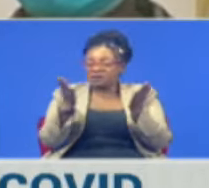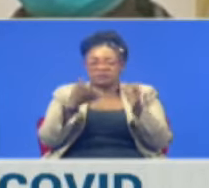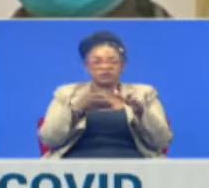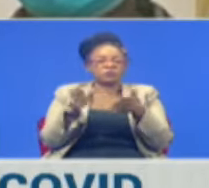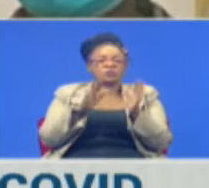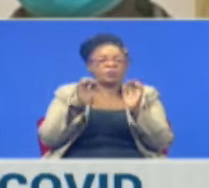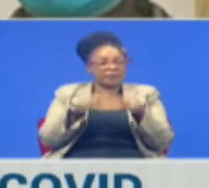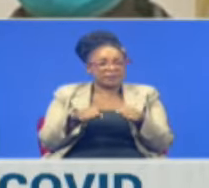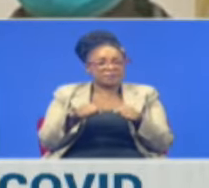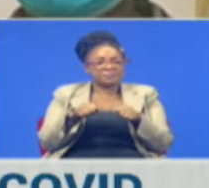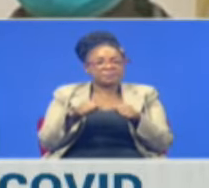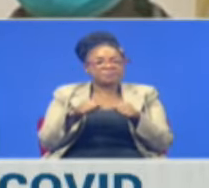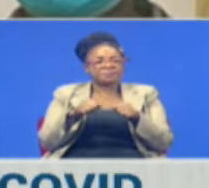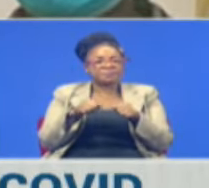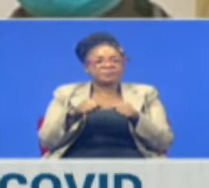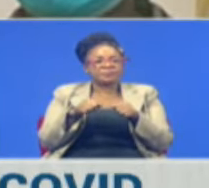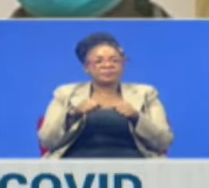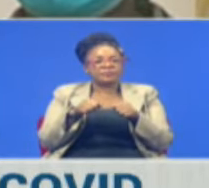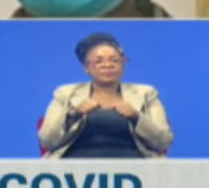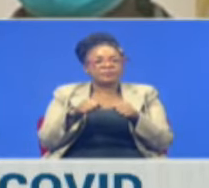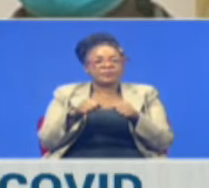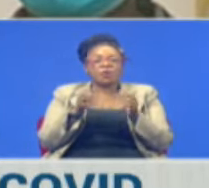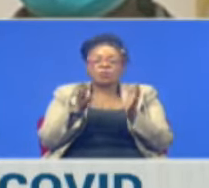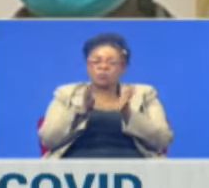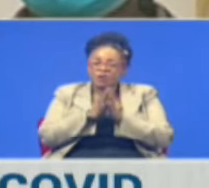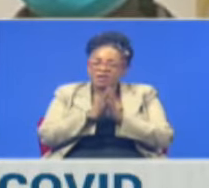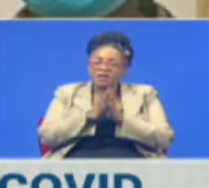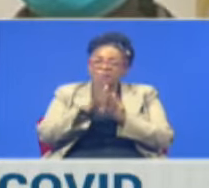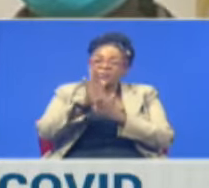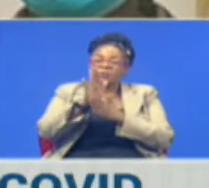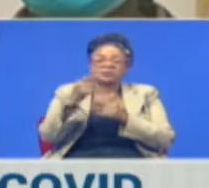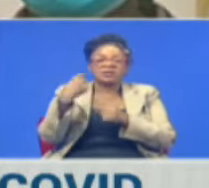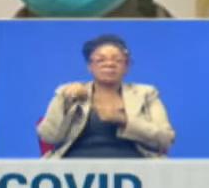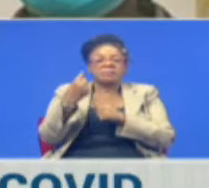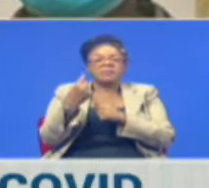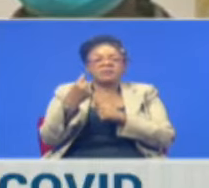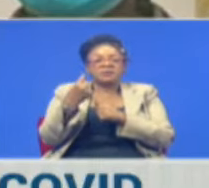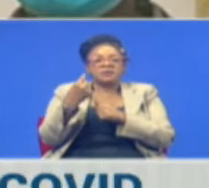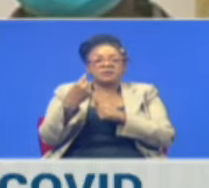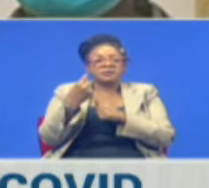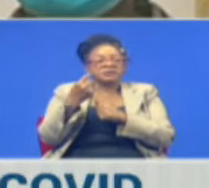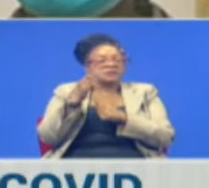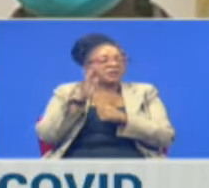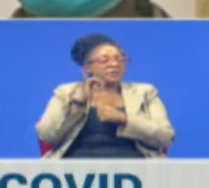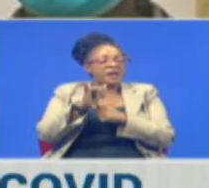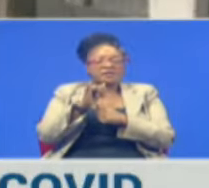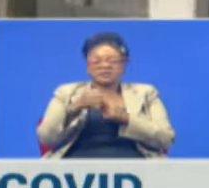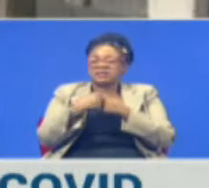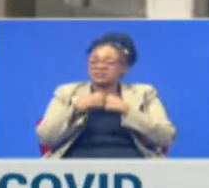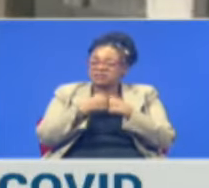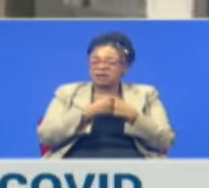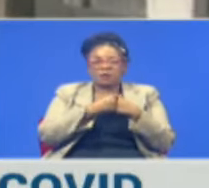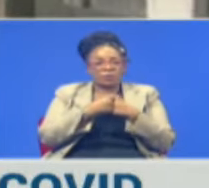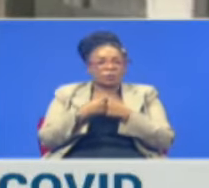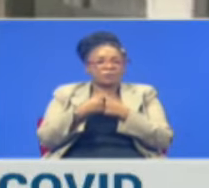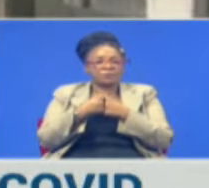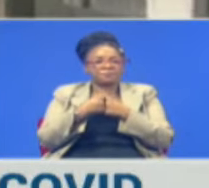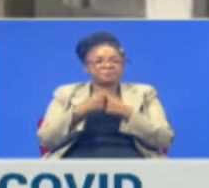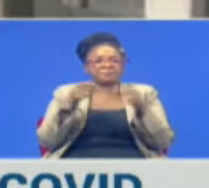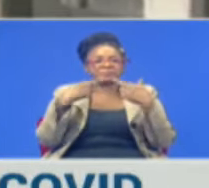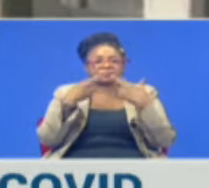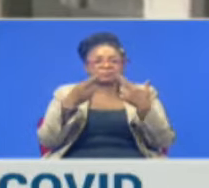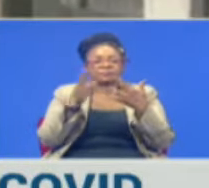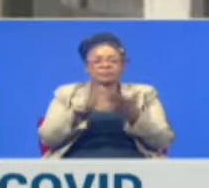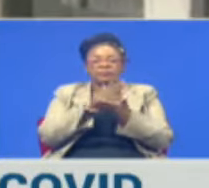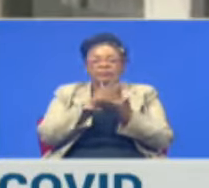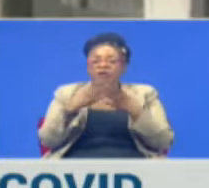can. Even with these numbers, I can tell you for a fact it's some kind of a struggle. A report from the Department of